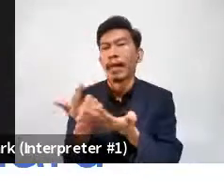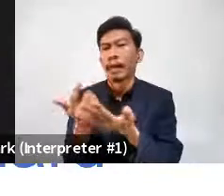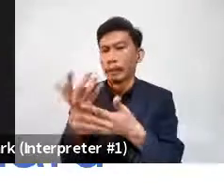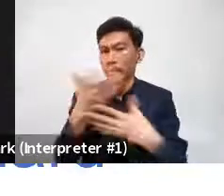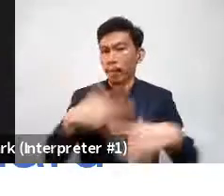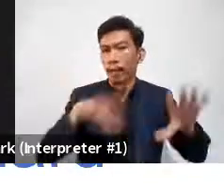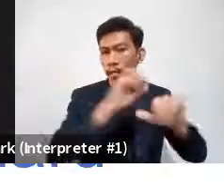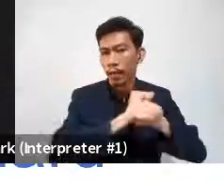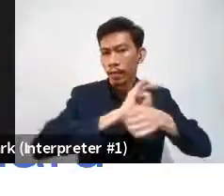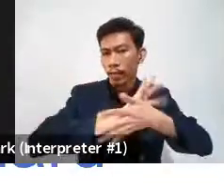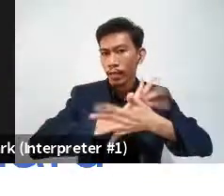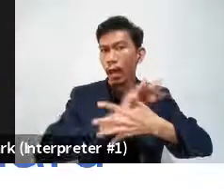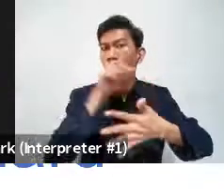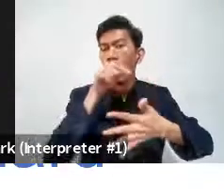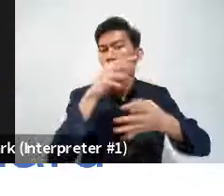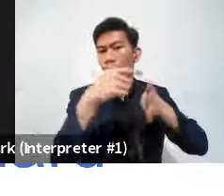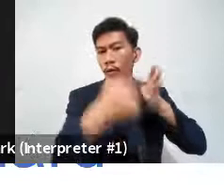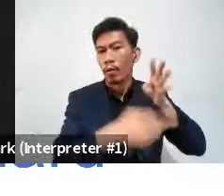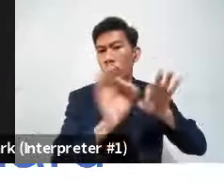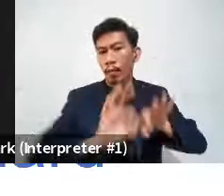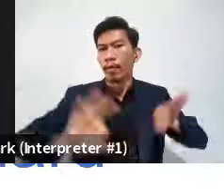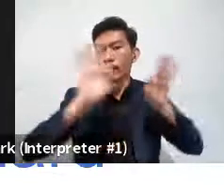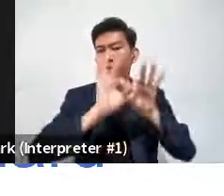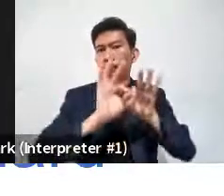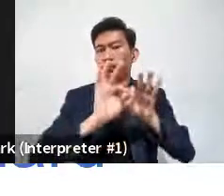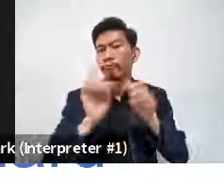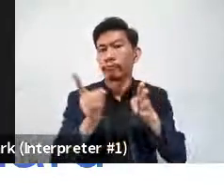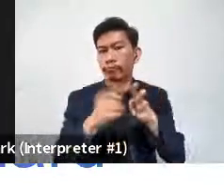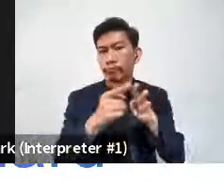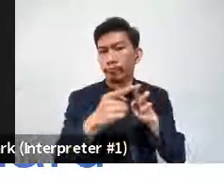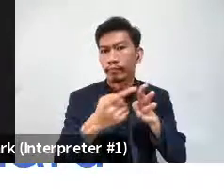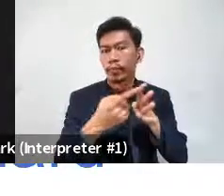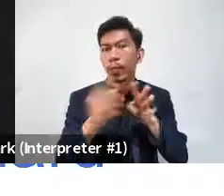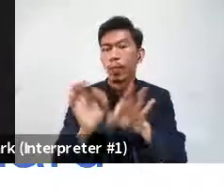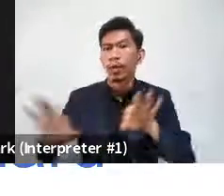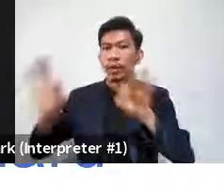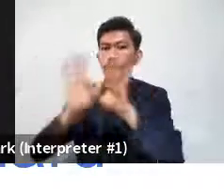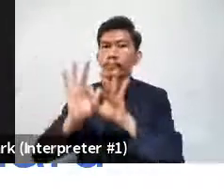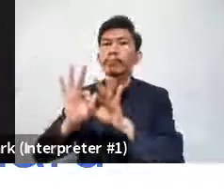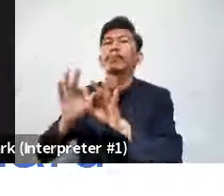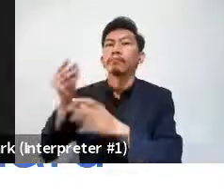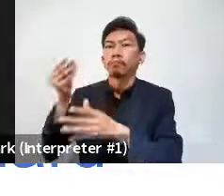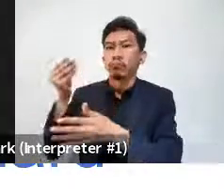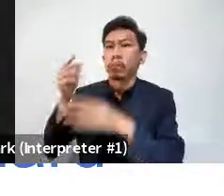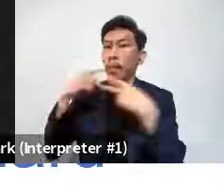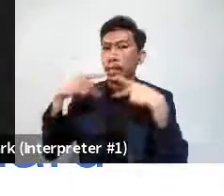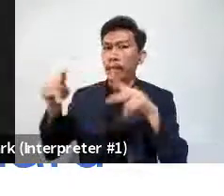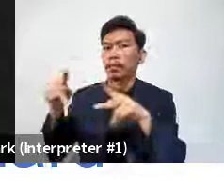think is critical. So number 1 is the importance of publicly funded health system. And I think